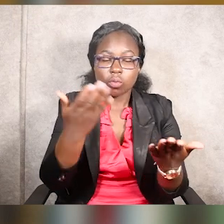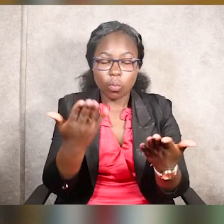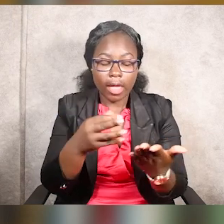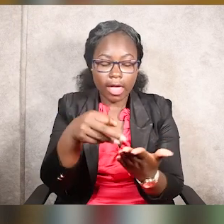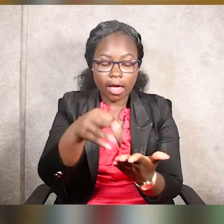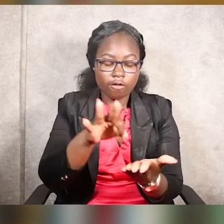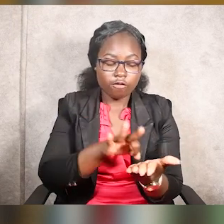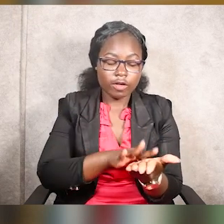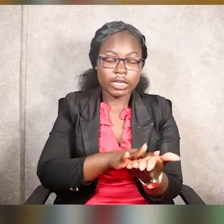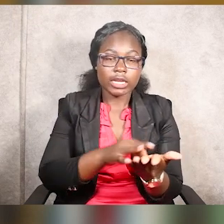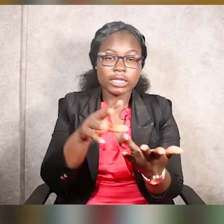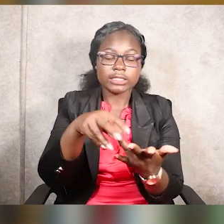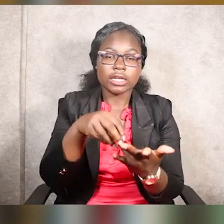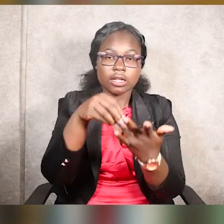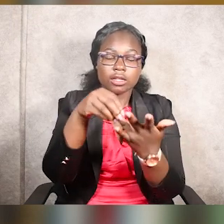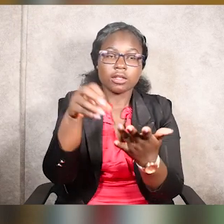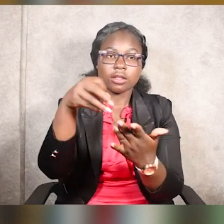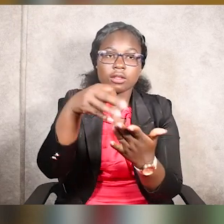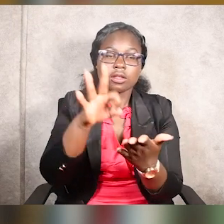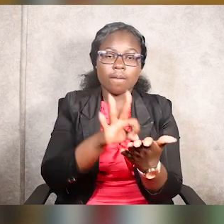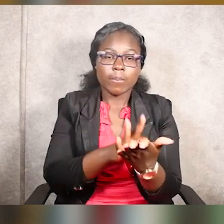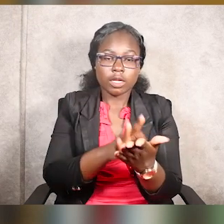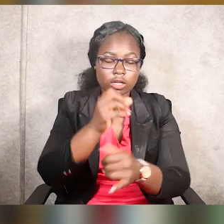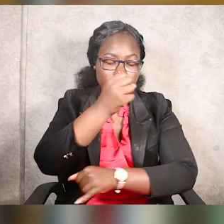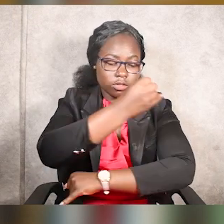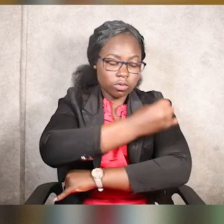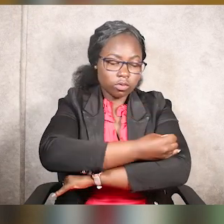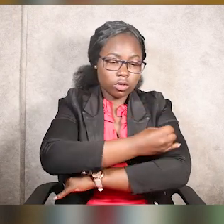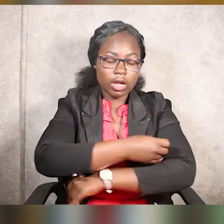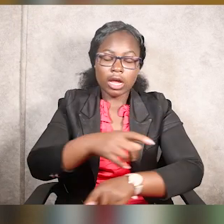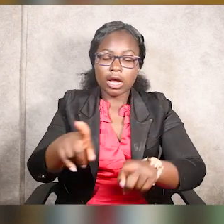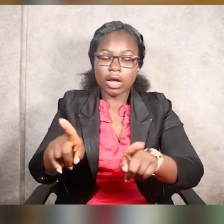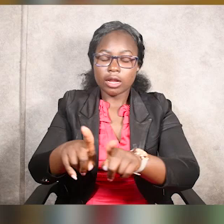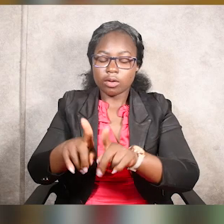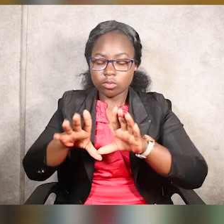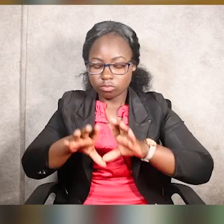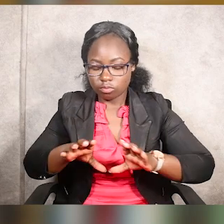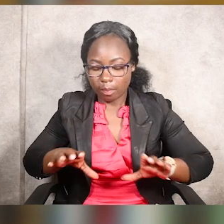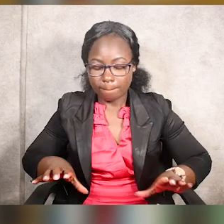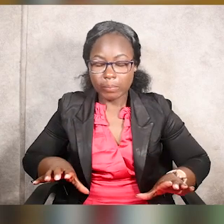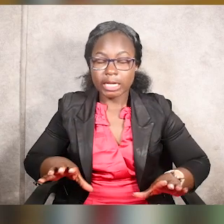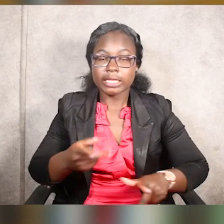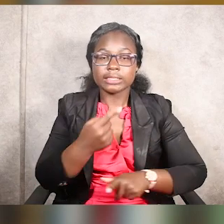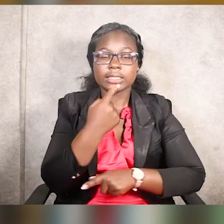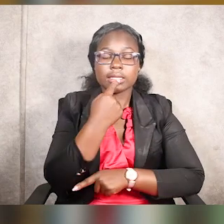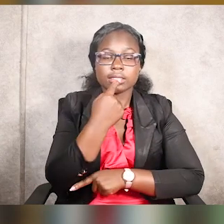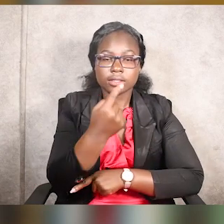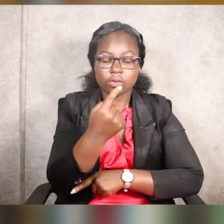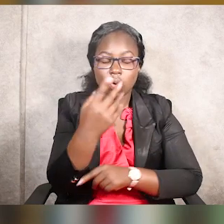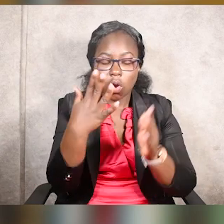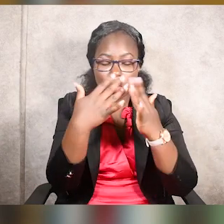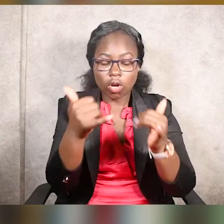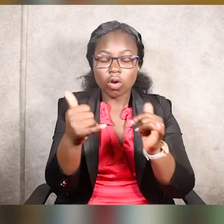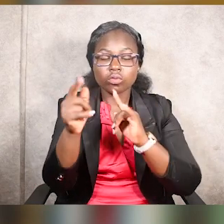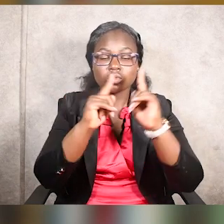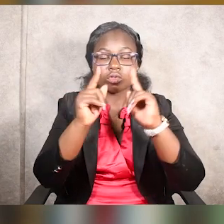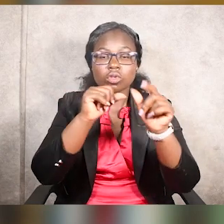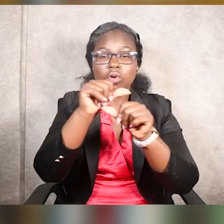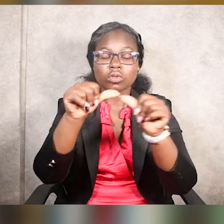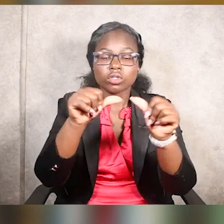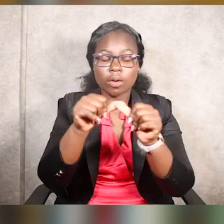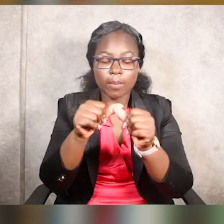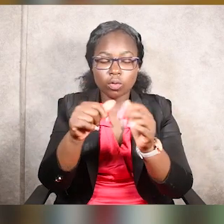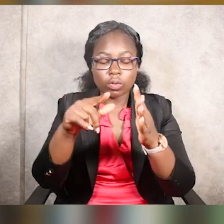and especially financial institutions and markets. So, now we're going to talk about the sources